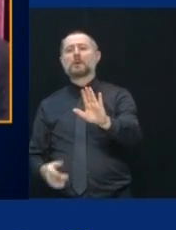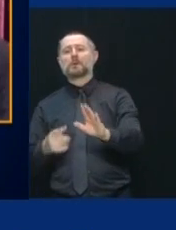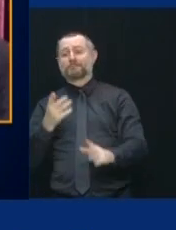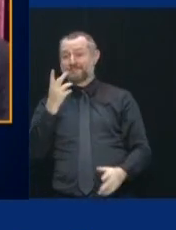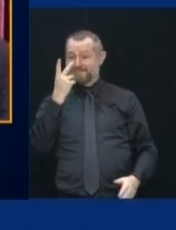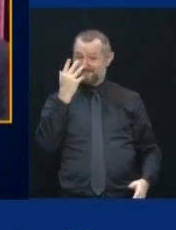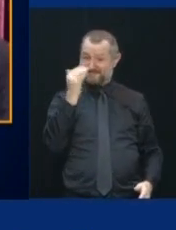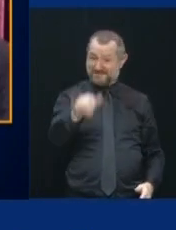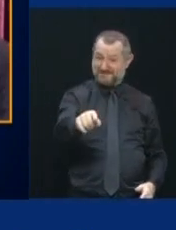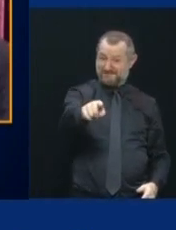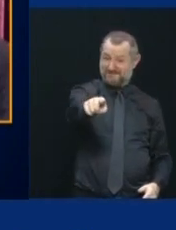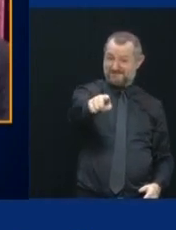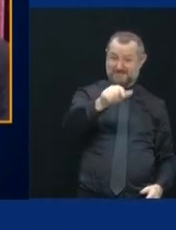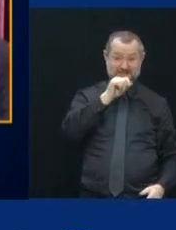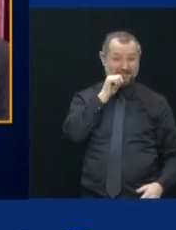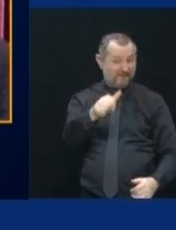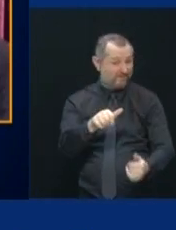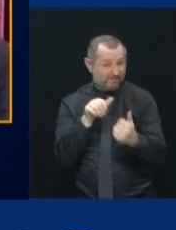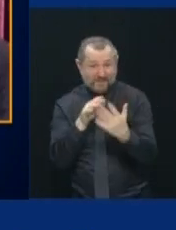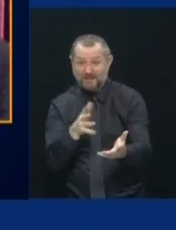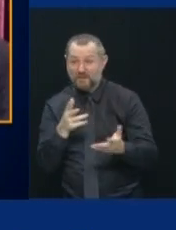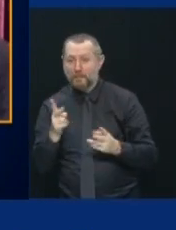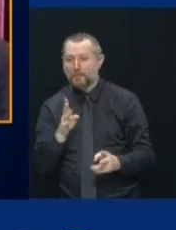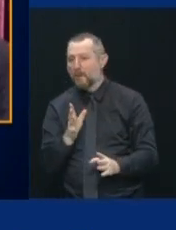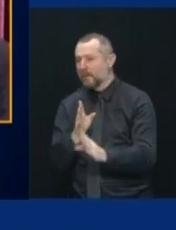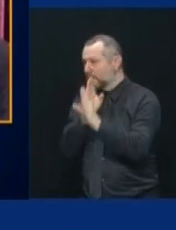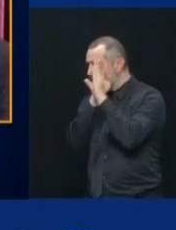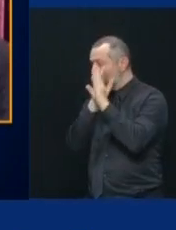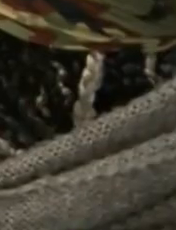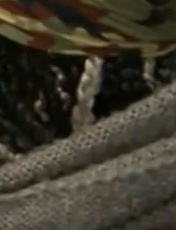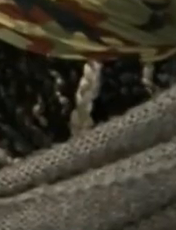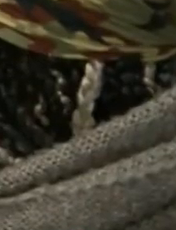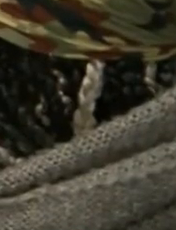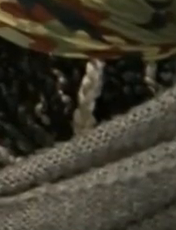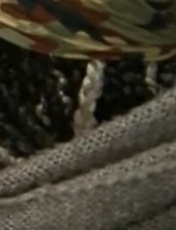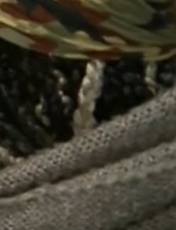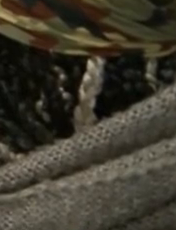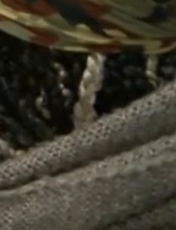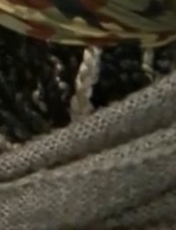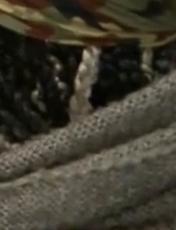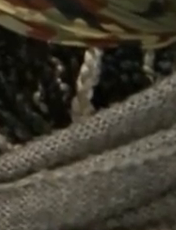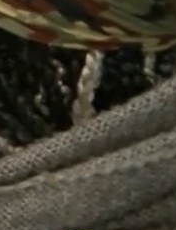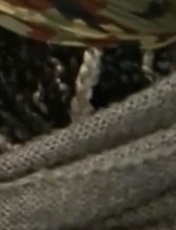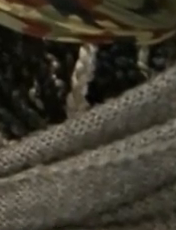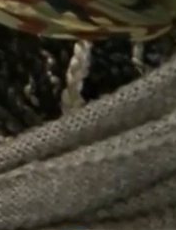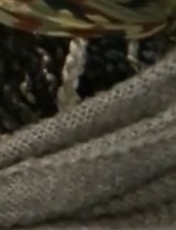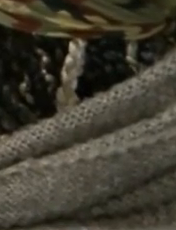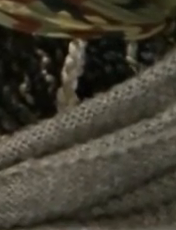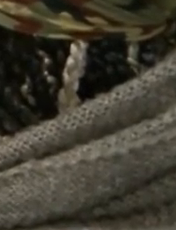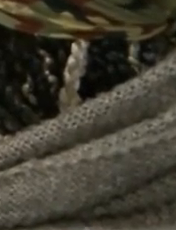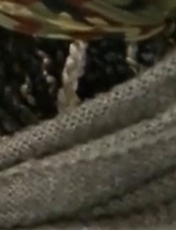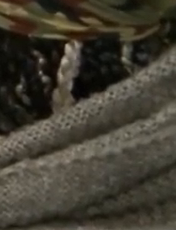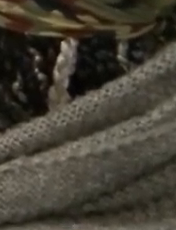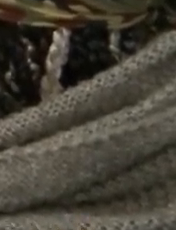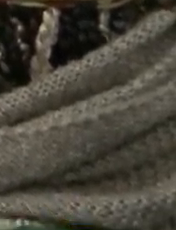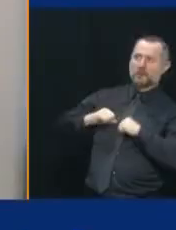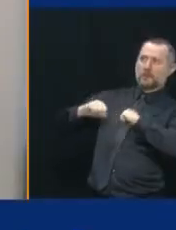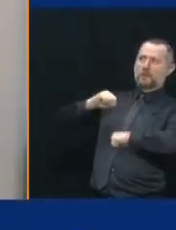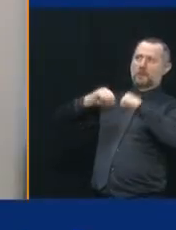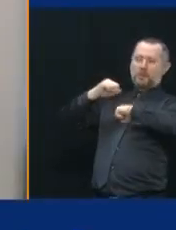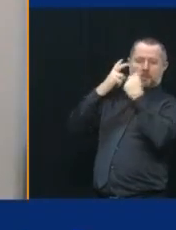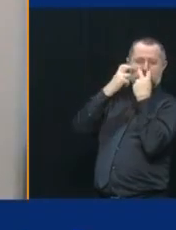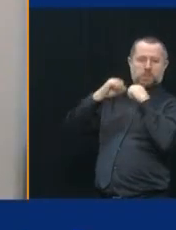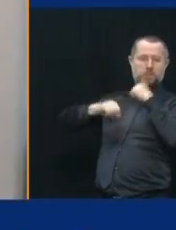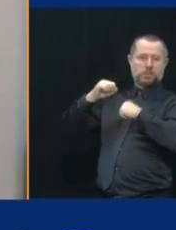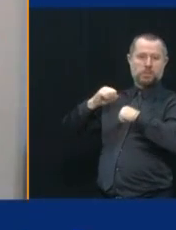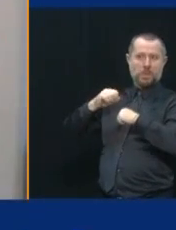League, Derek Johnson of the NAACP, and the Reverend Al Sharpton, all urging minority communities to overcome government distrust.